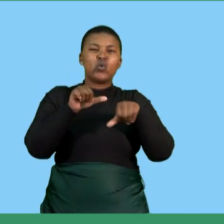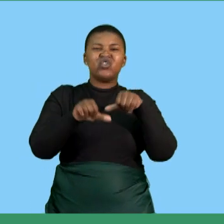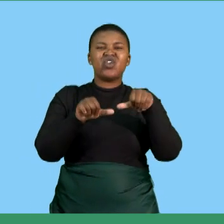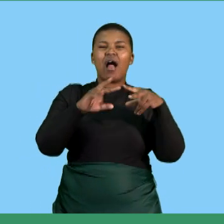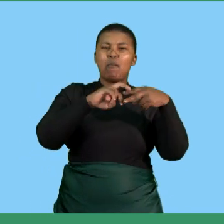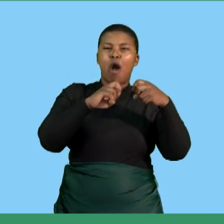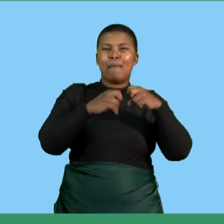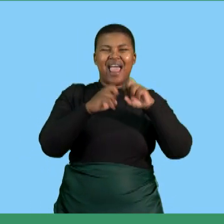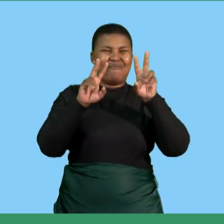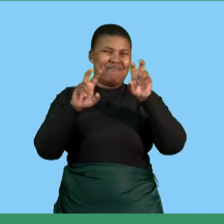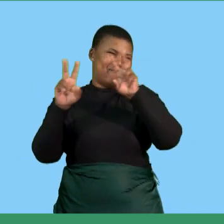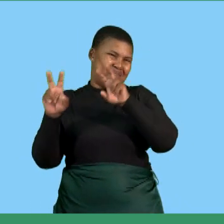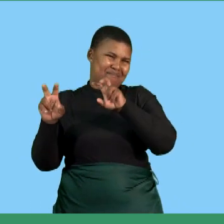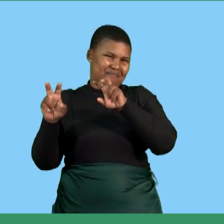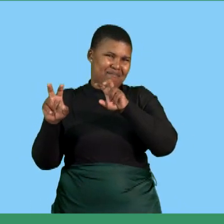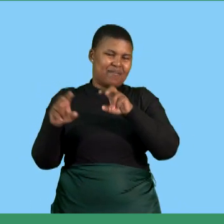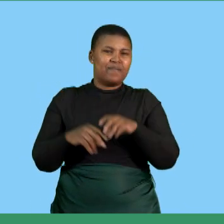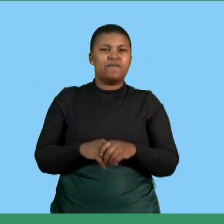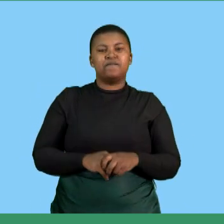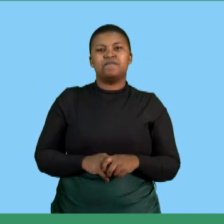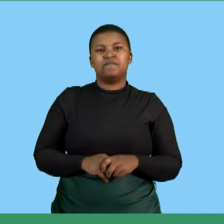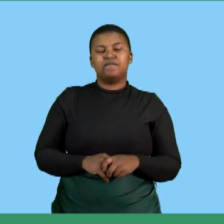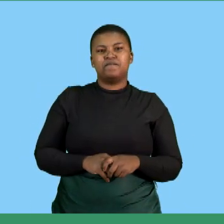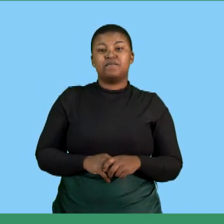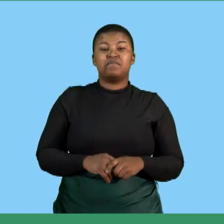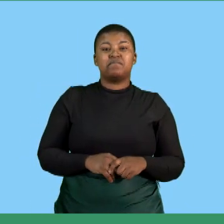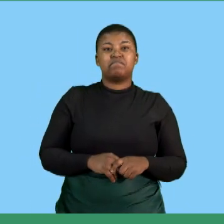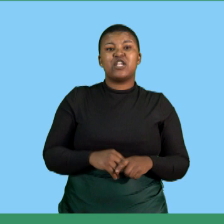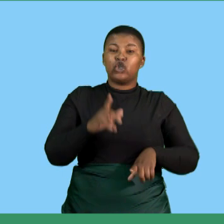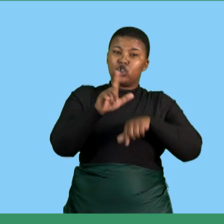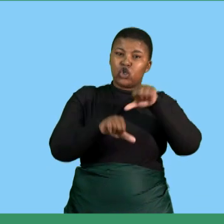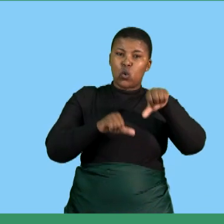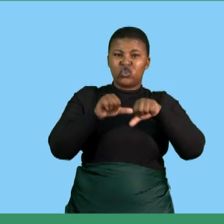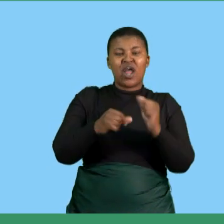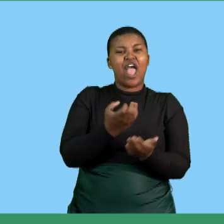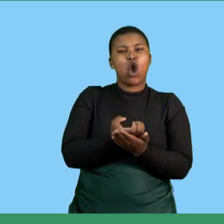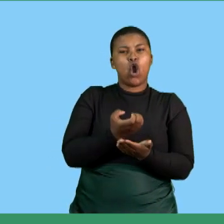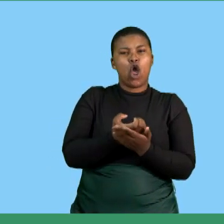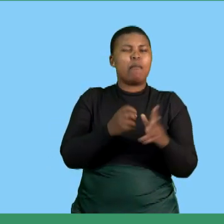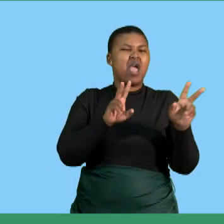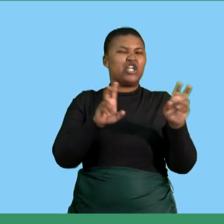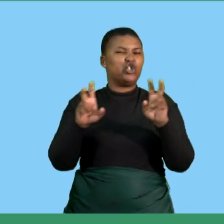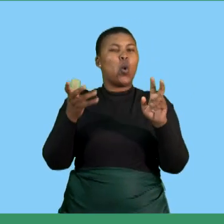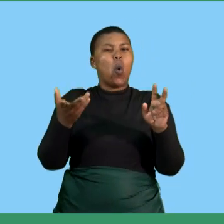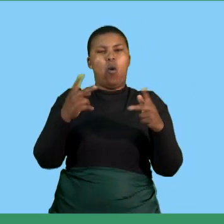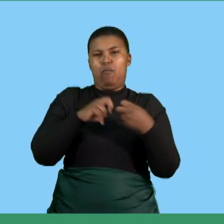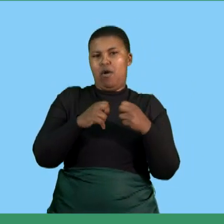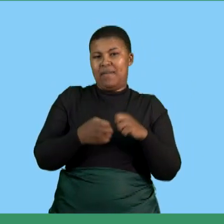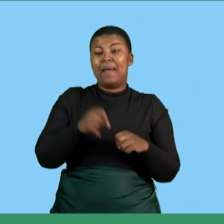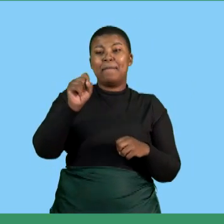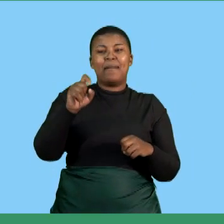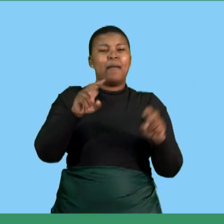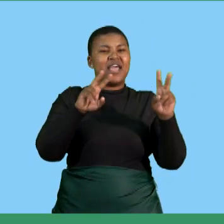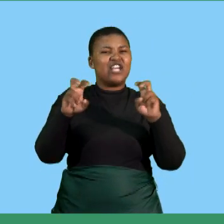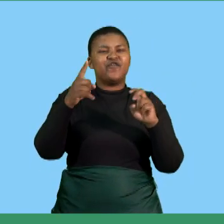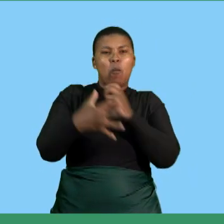be social issues. Sometimes it's also referred to as socio-economic issues. This is of